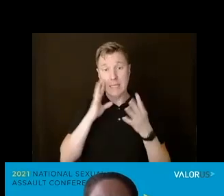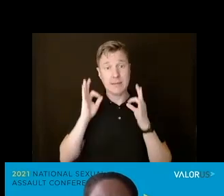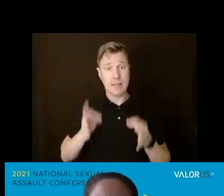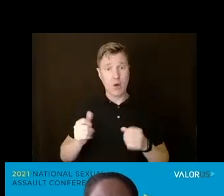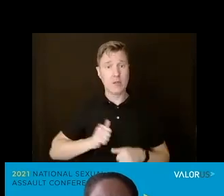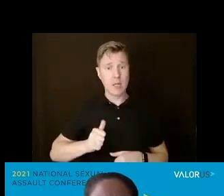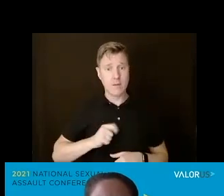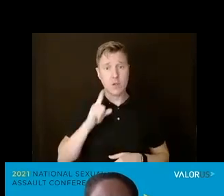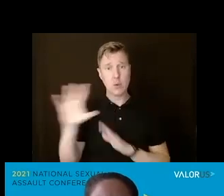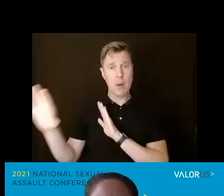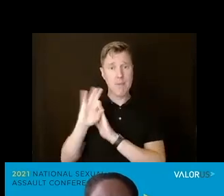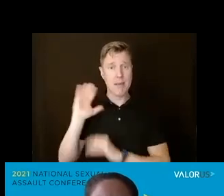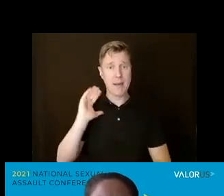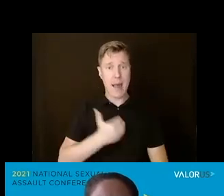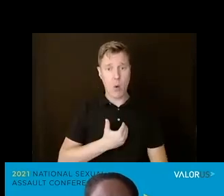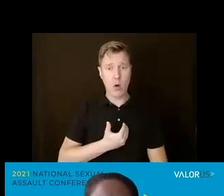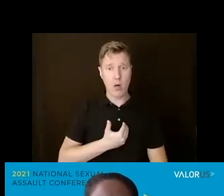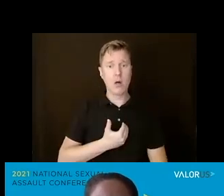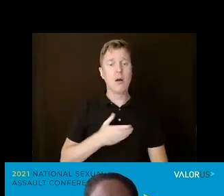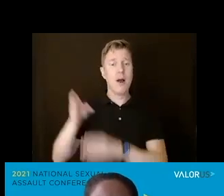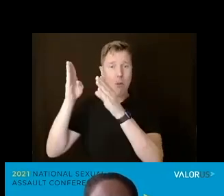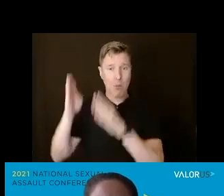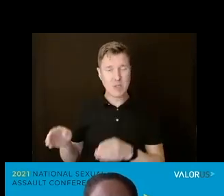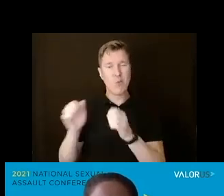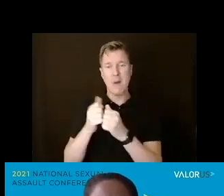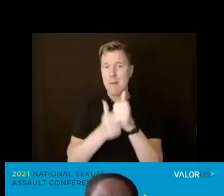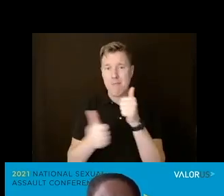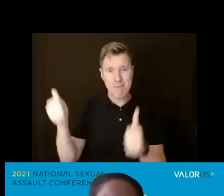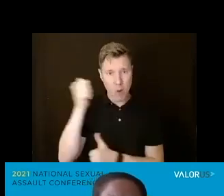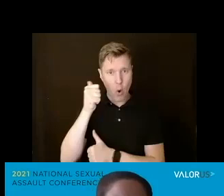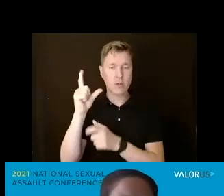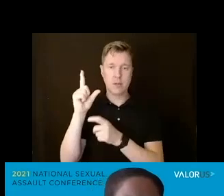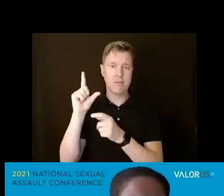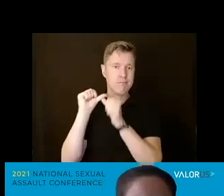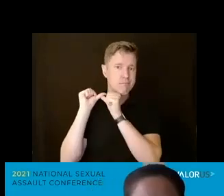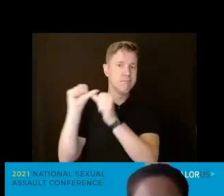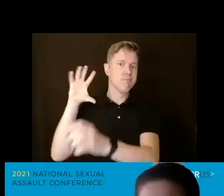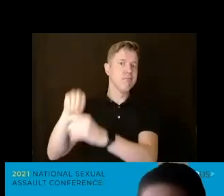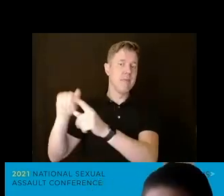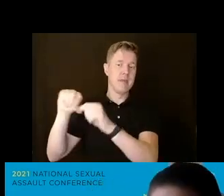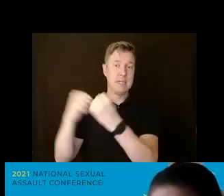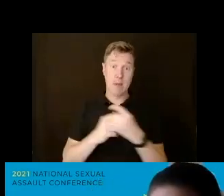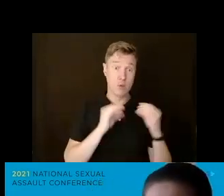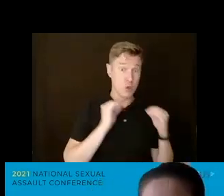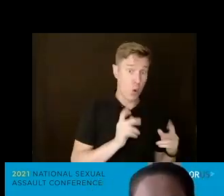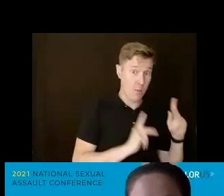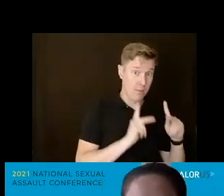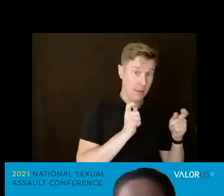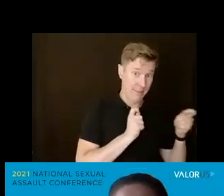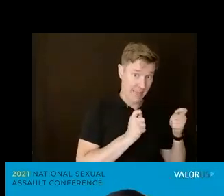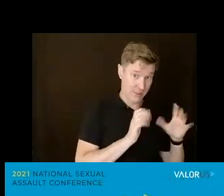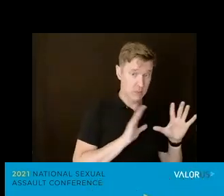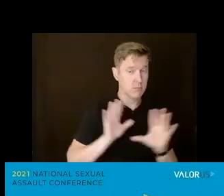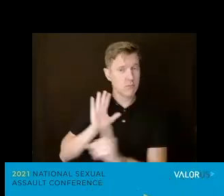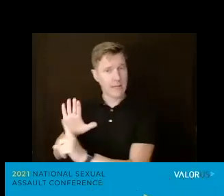pick our person with the most longevity on the team, and that was nobody on management. So just want to